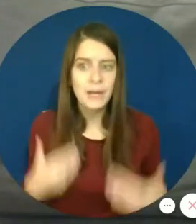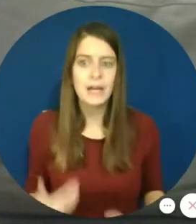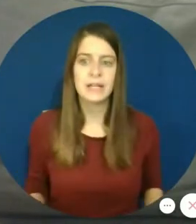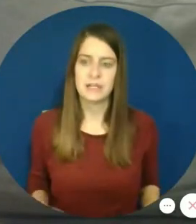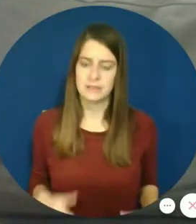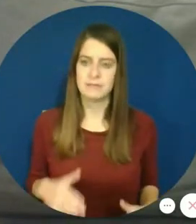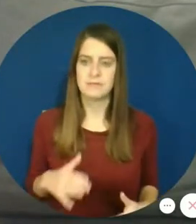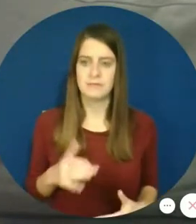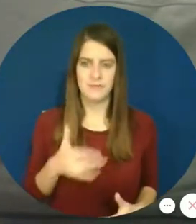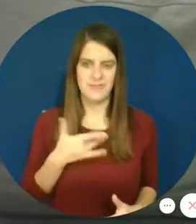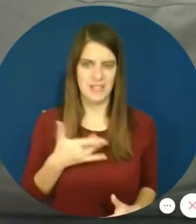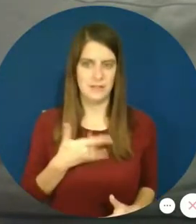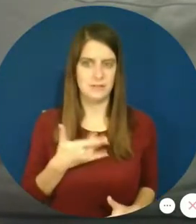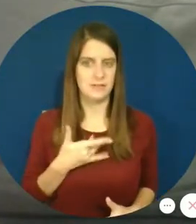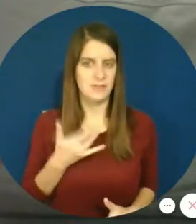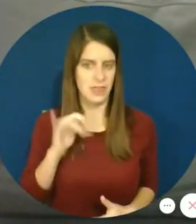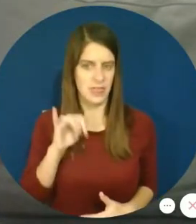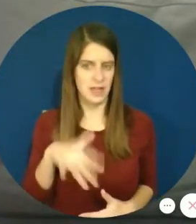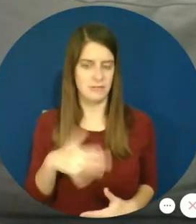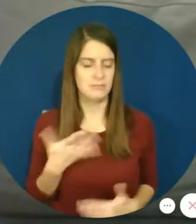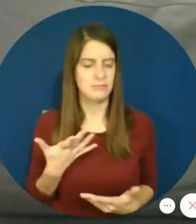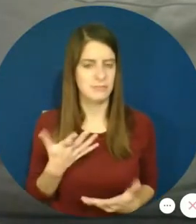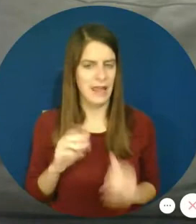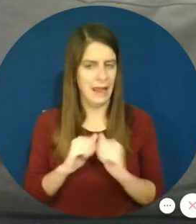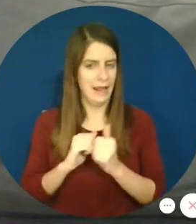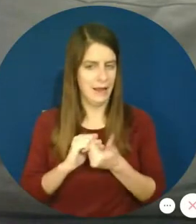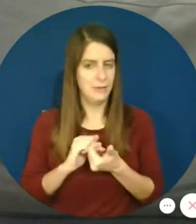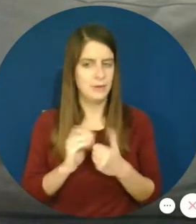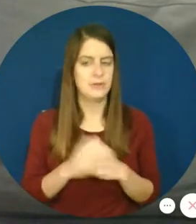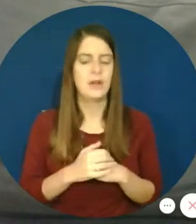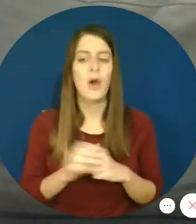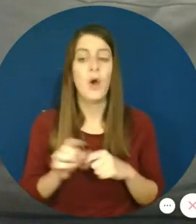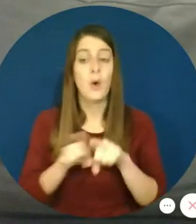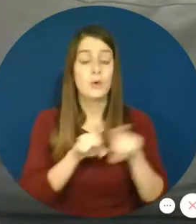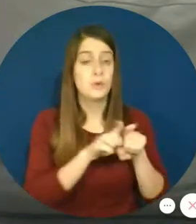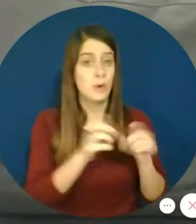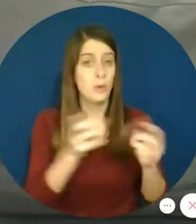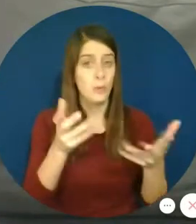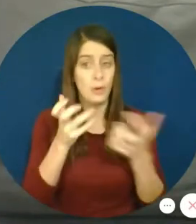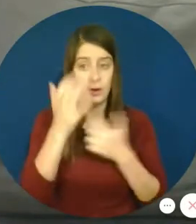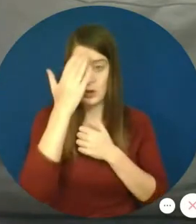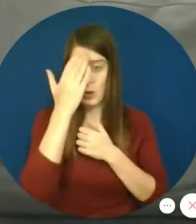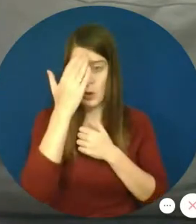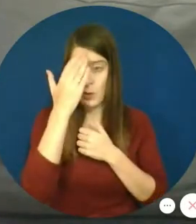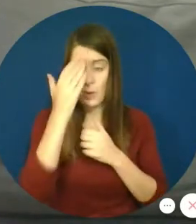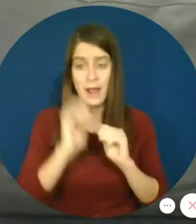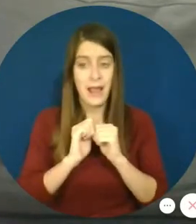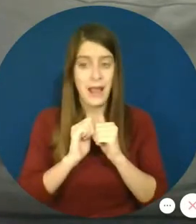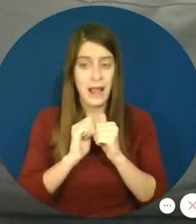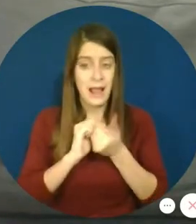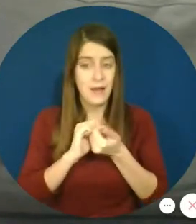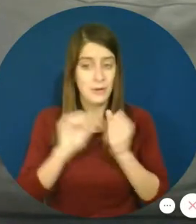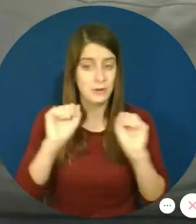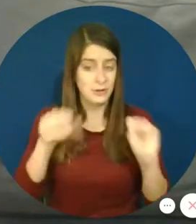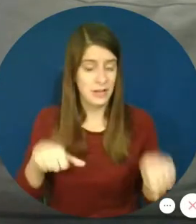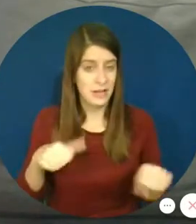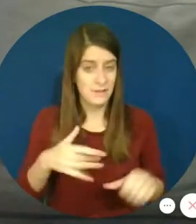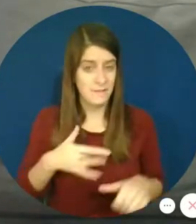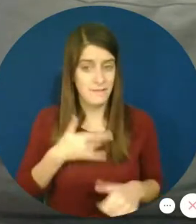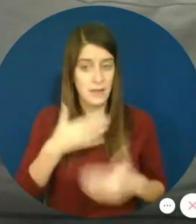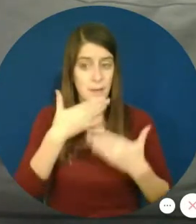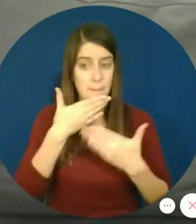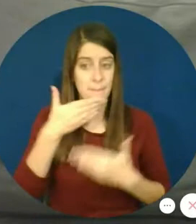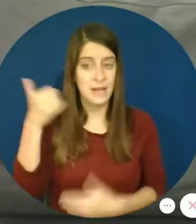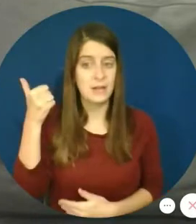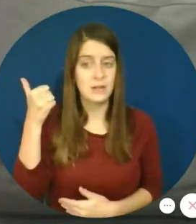in our bodies, and then also what we can do to help ourselves feel better, because there are actually a lot of tools that we can use that can help lower